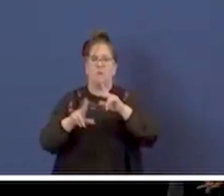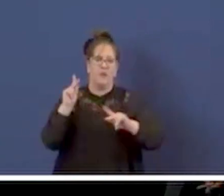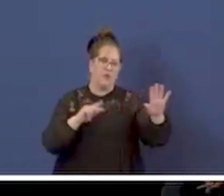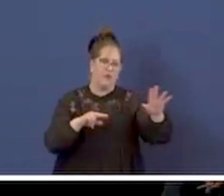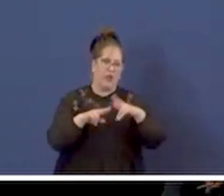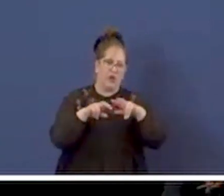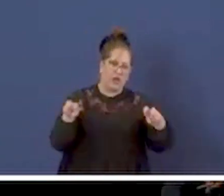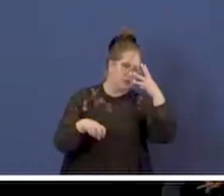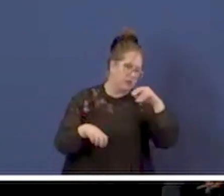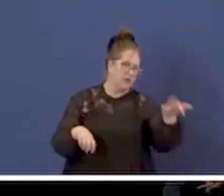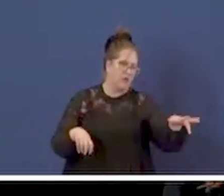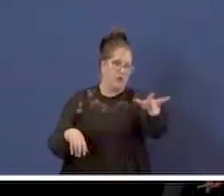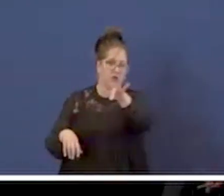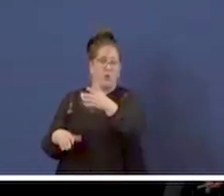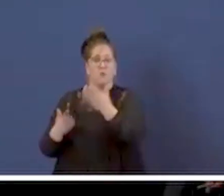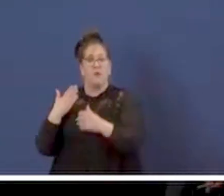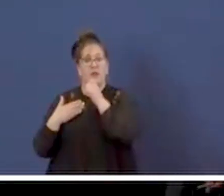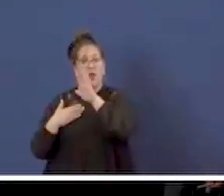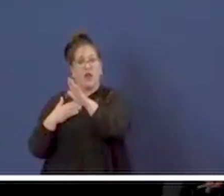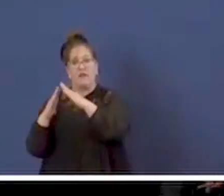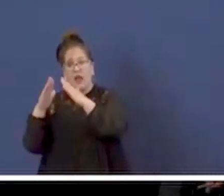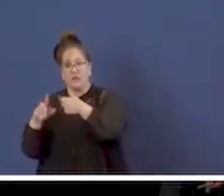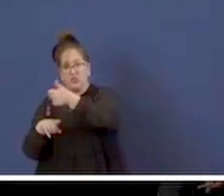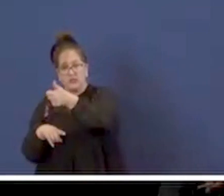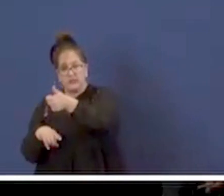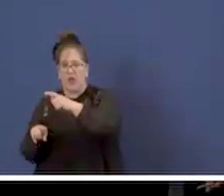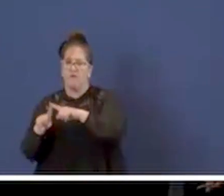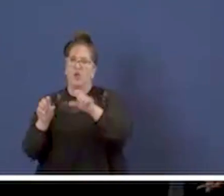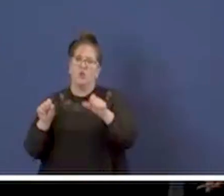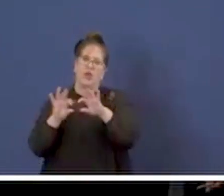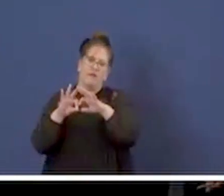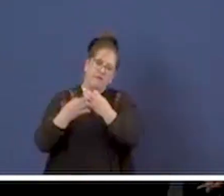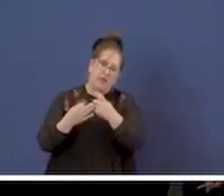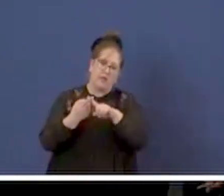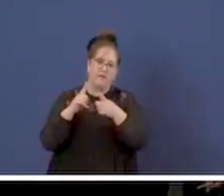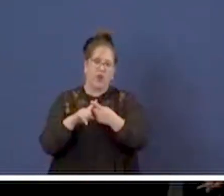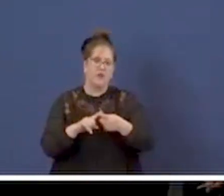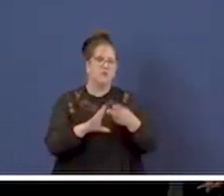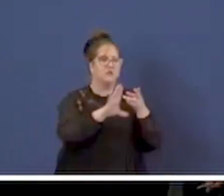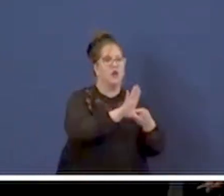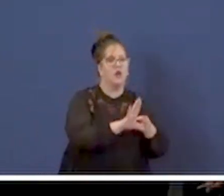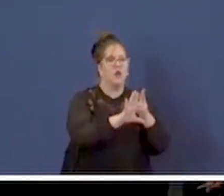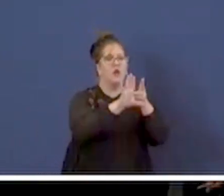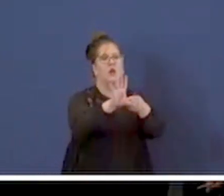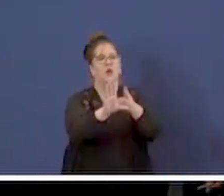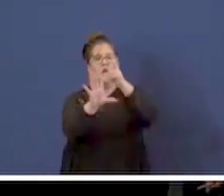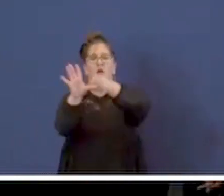but they're able to bounce around with friends and families, they're not considered homeless and cannot access these